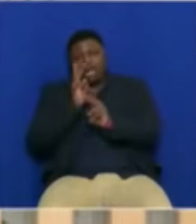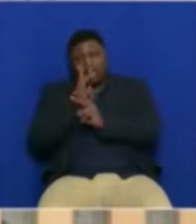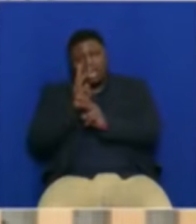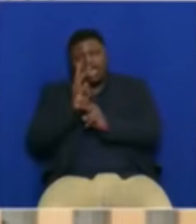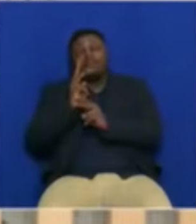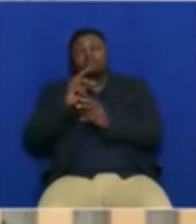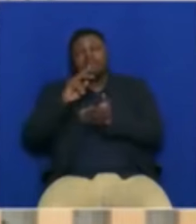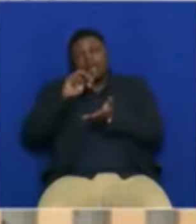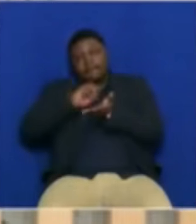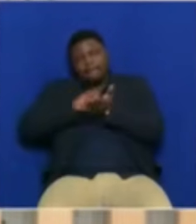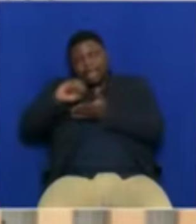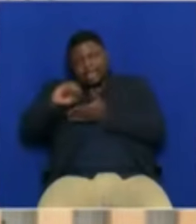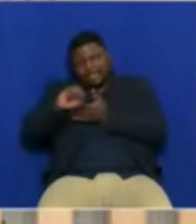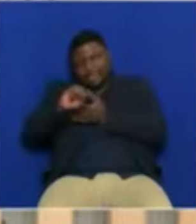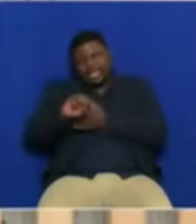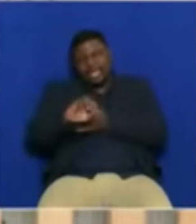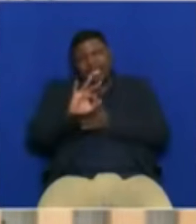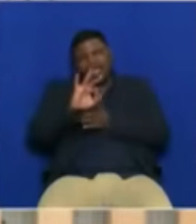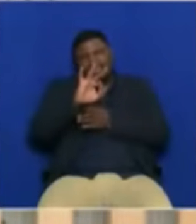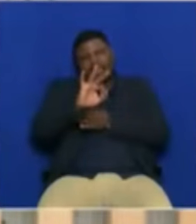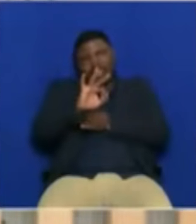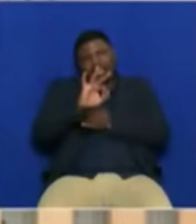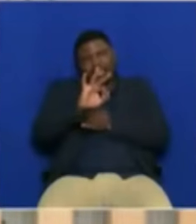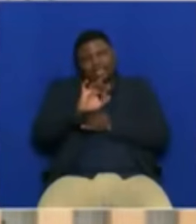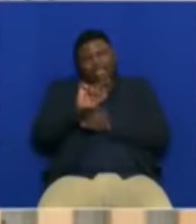I note the time.